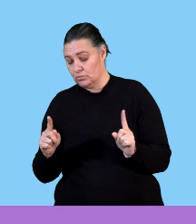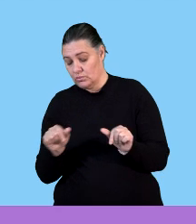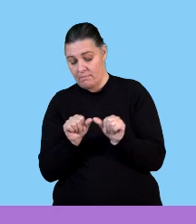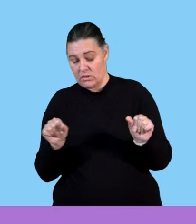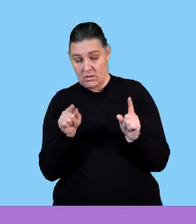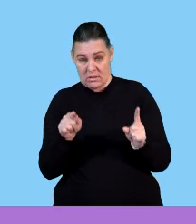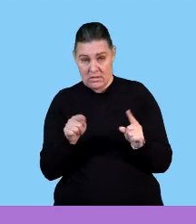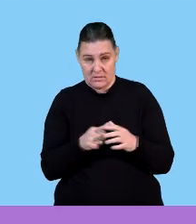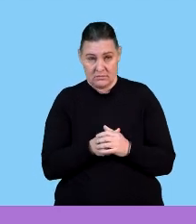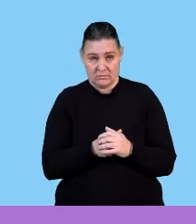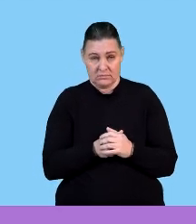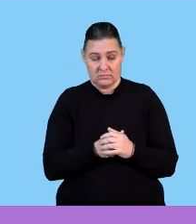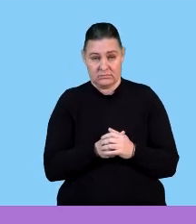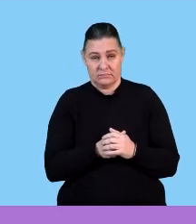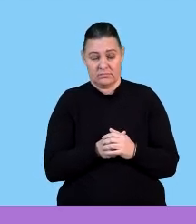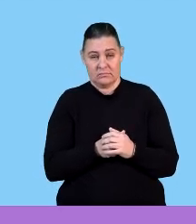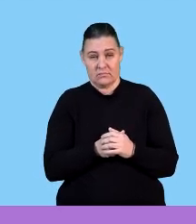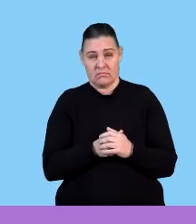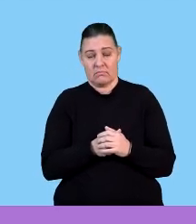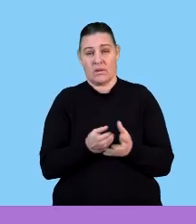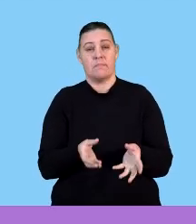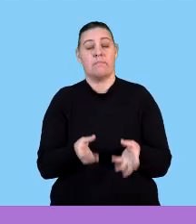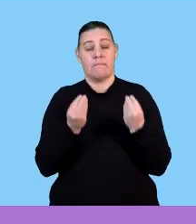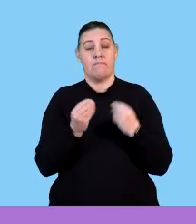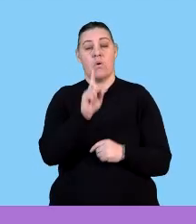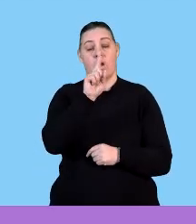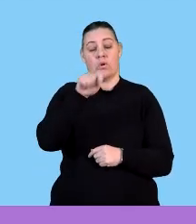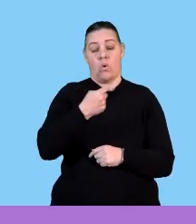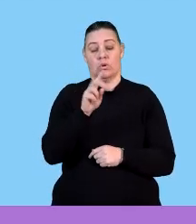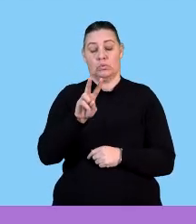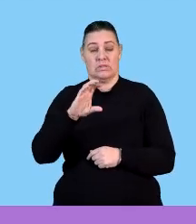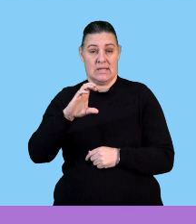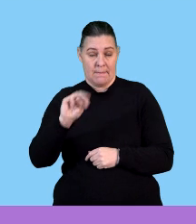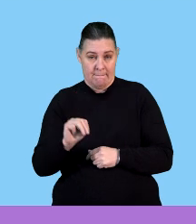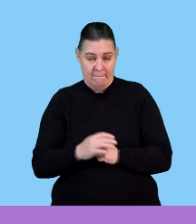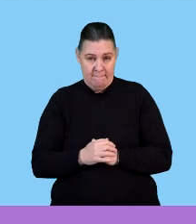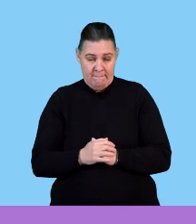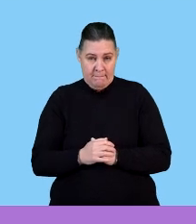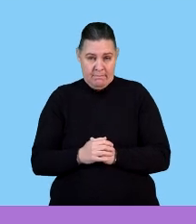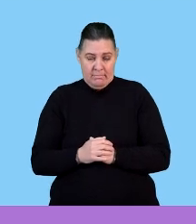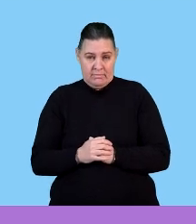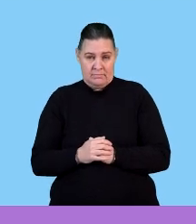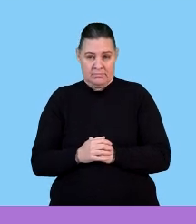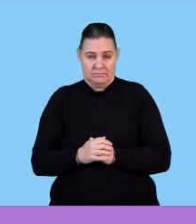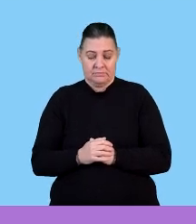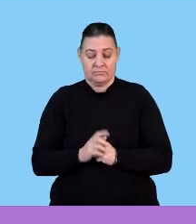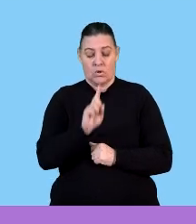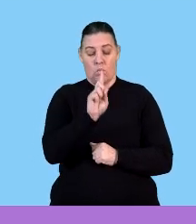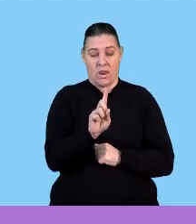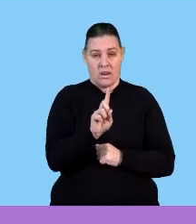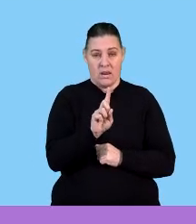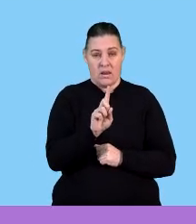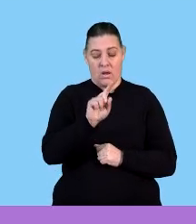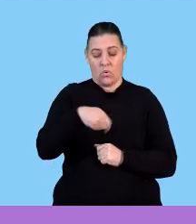point to that point, I got 1,2 centimeters. And I'm going to start with that. So